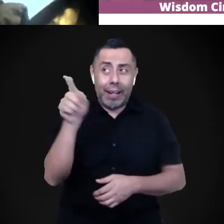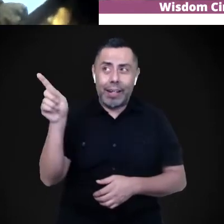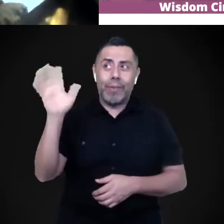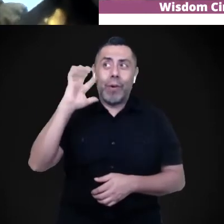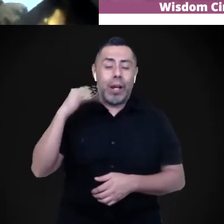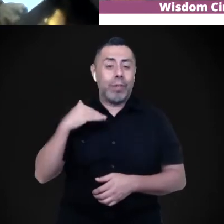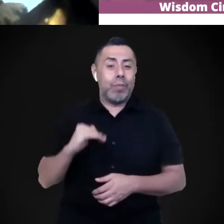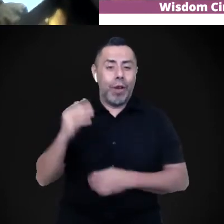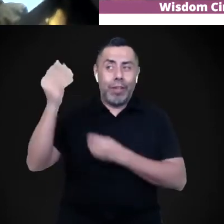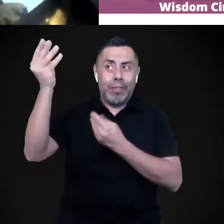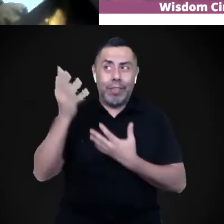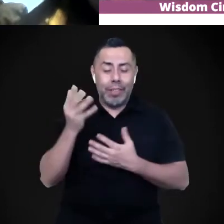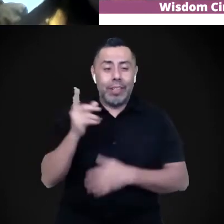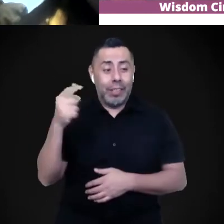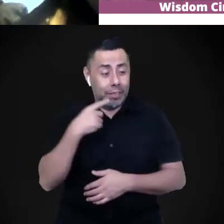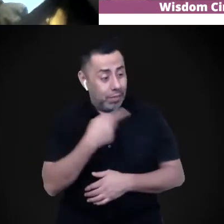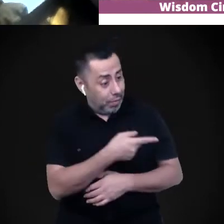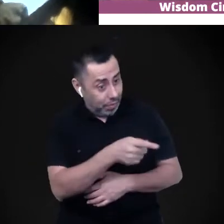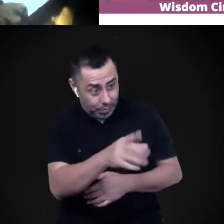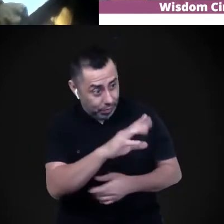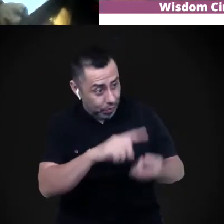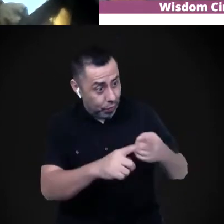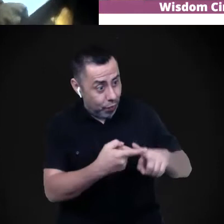say, it's your friend.